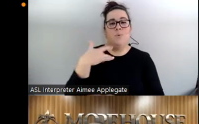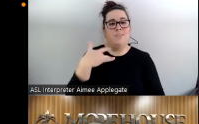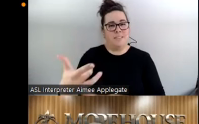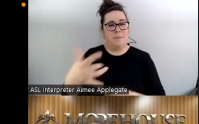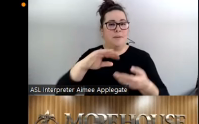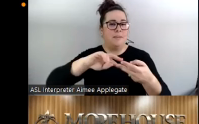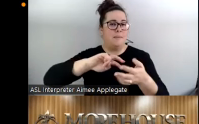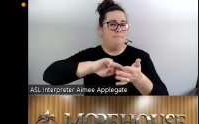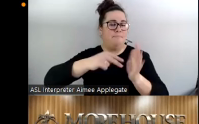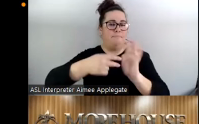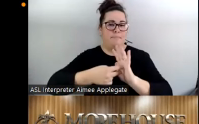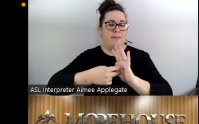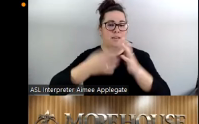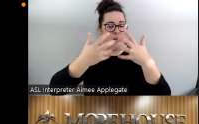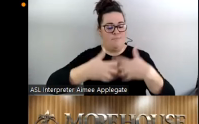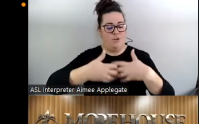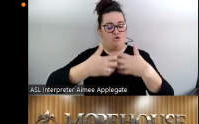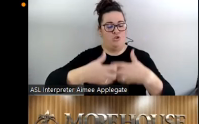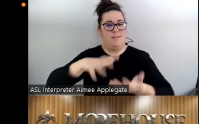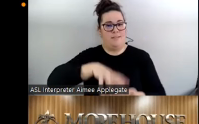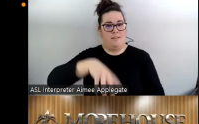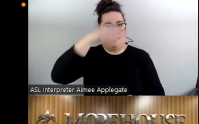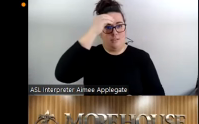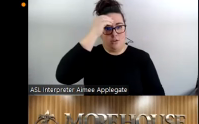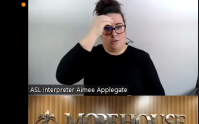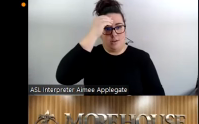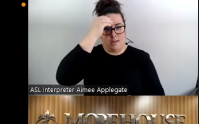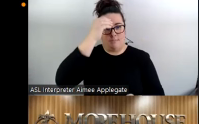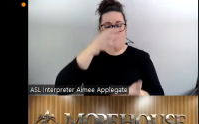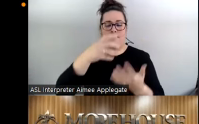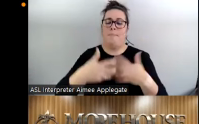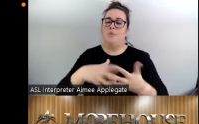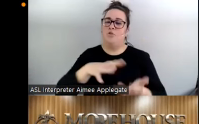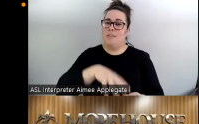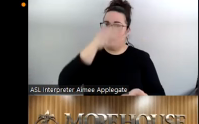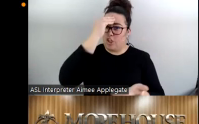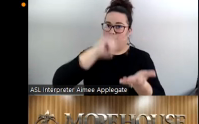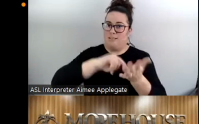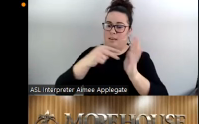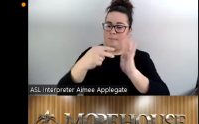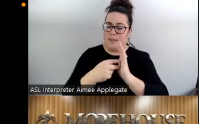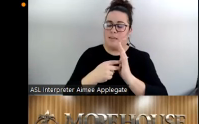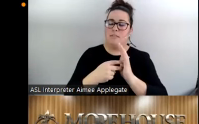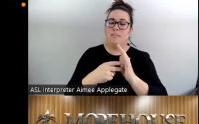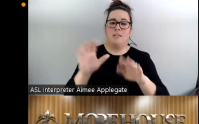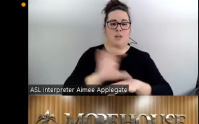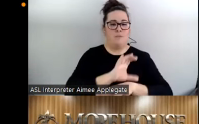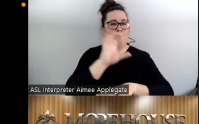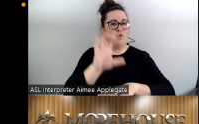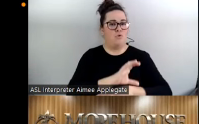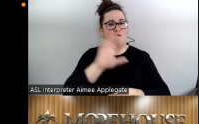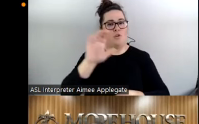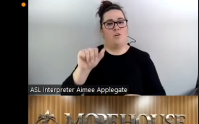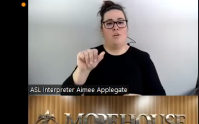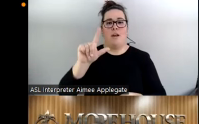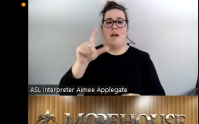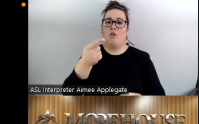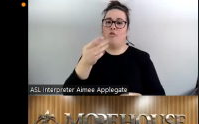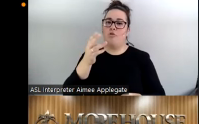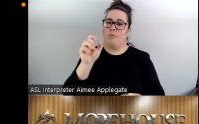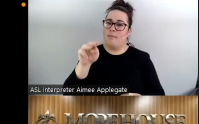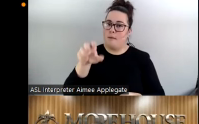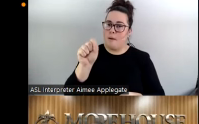learning. And machine learning is really the study of the design of computer algorithms that learn from data and